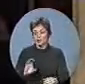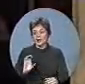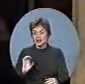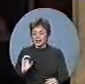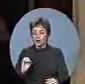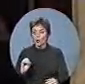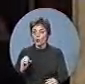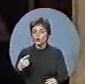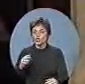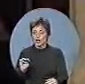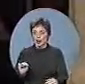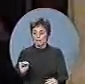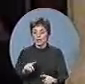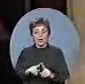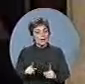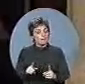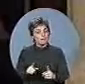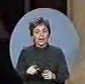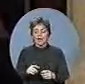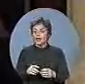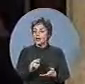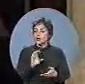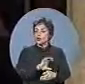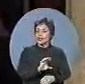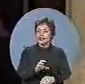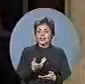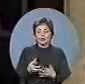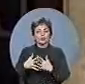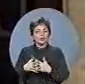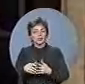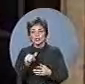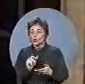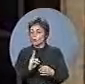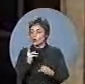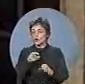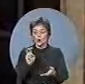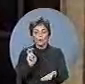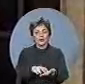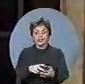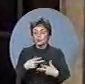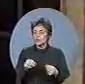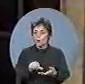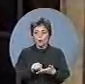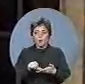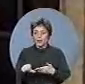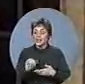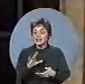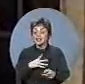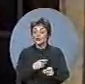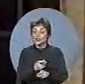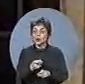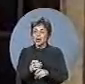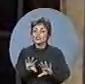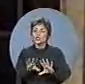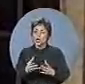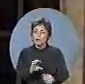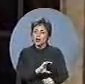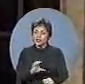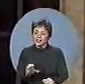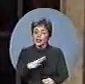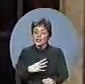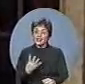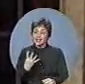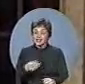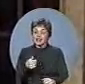yet Canada and the United States have not ratified it because they don't want to pay for the damage caused by genetically modified